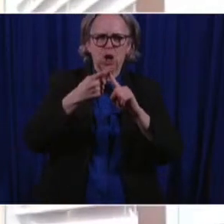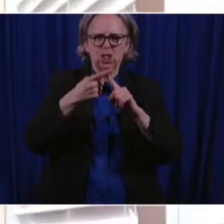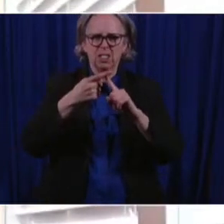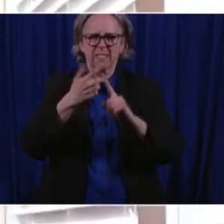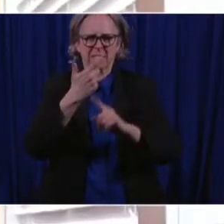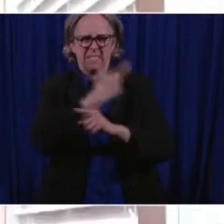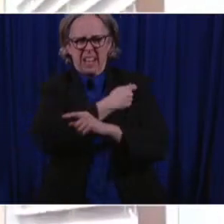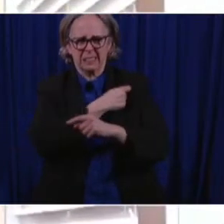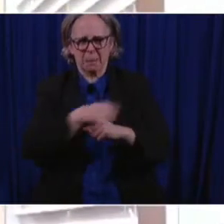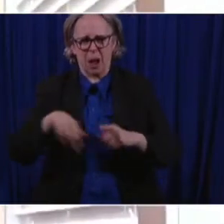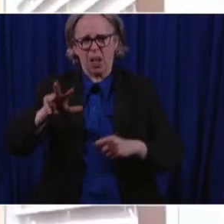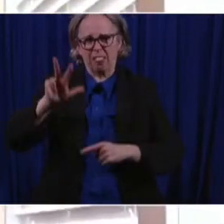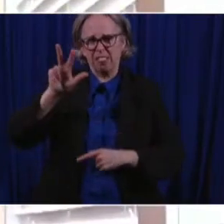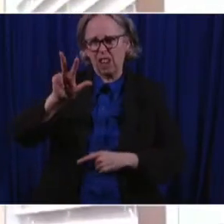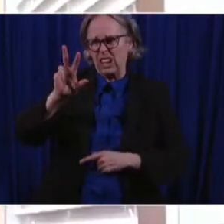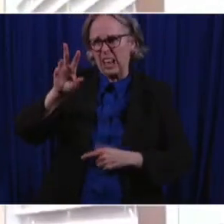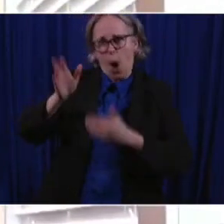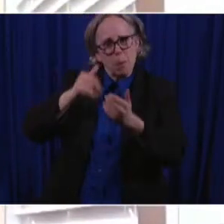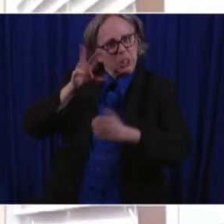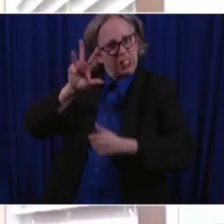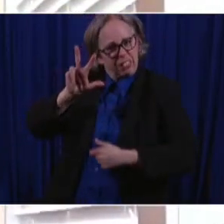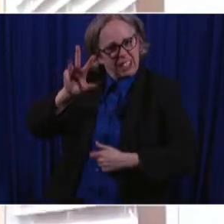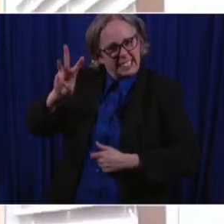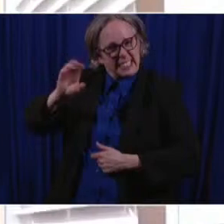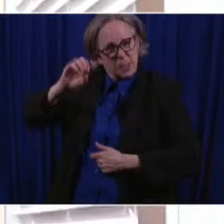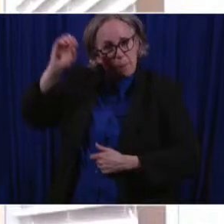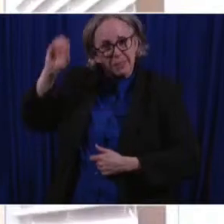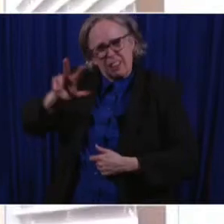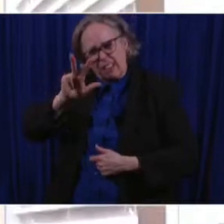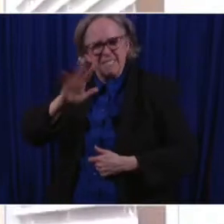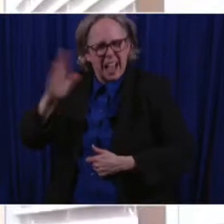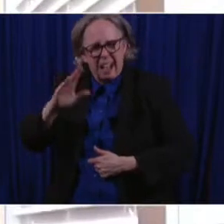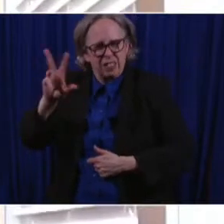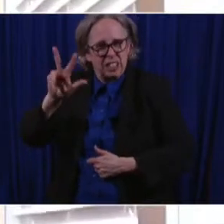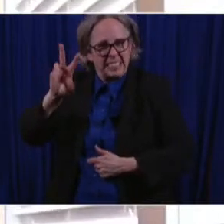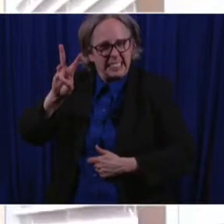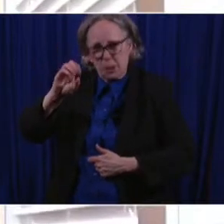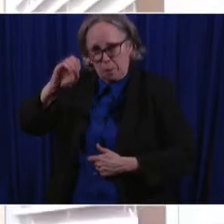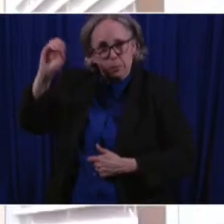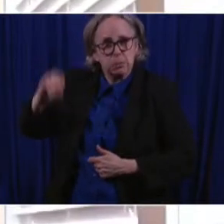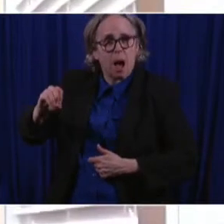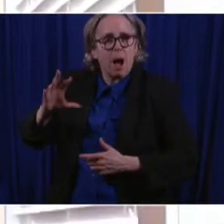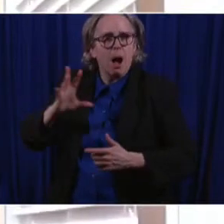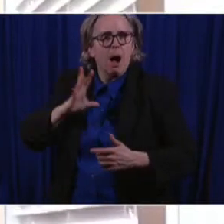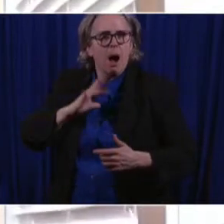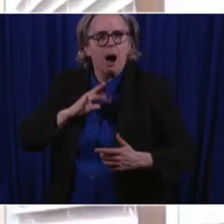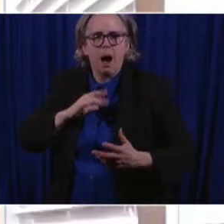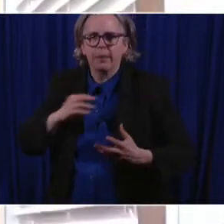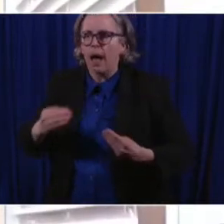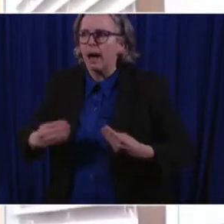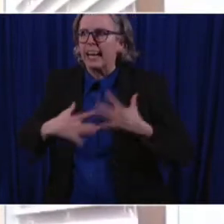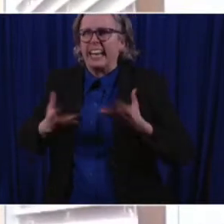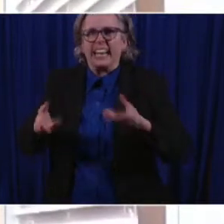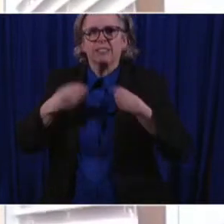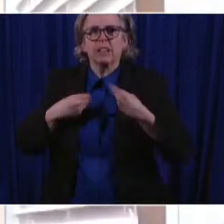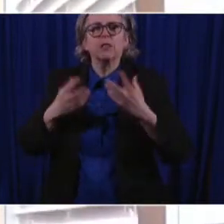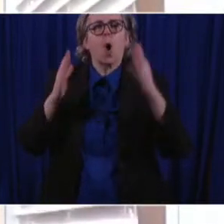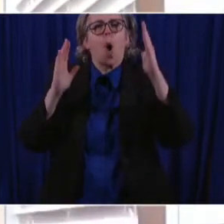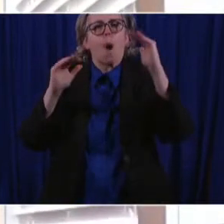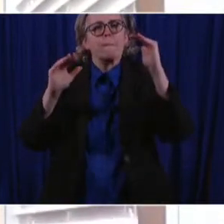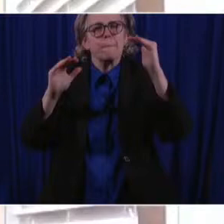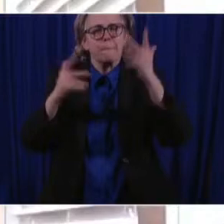of arms. That's very encouraging. That's very impressive. And we know from looking at other parts of the world who